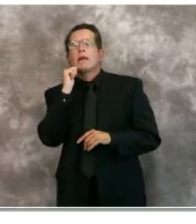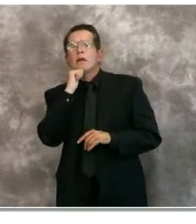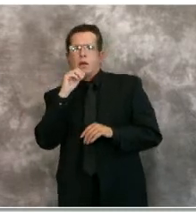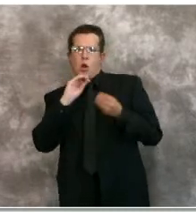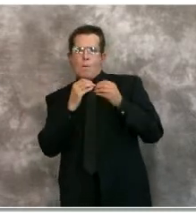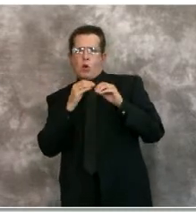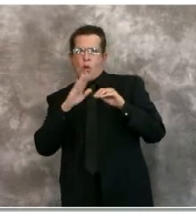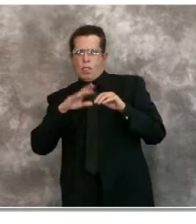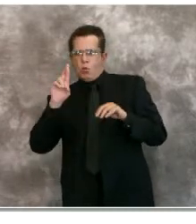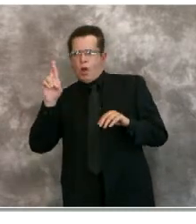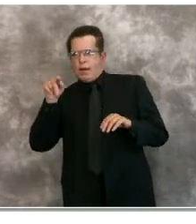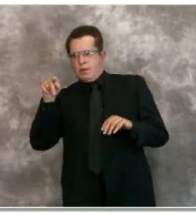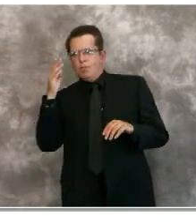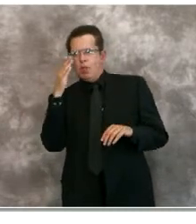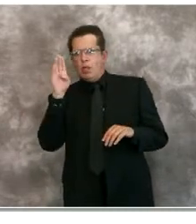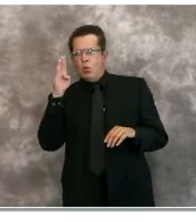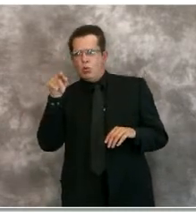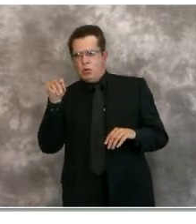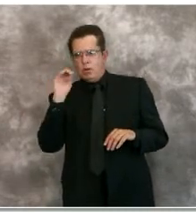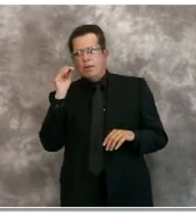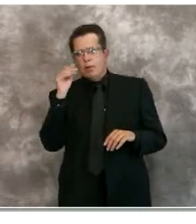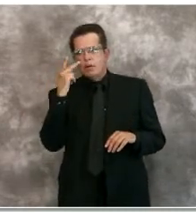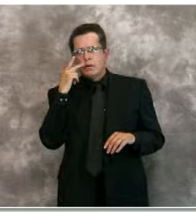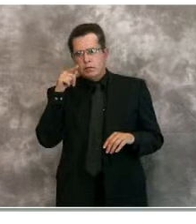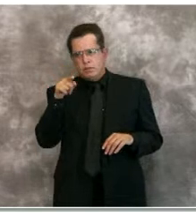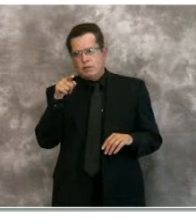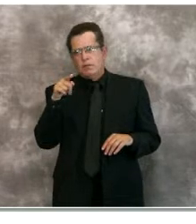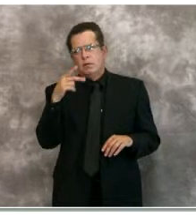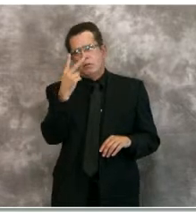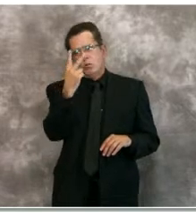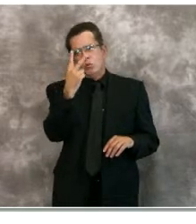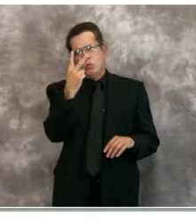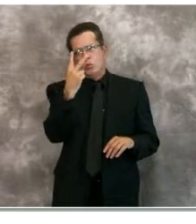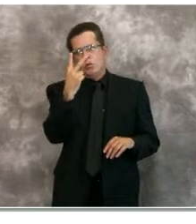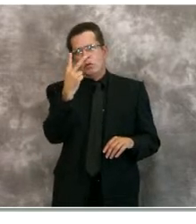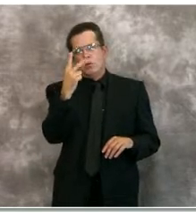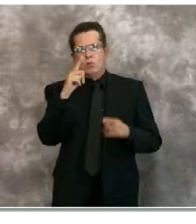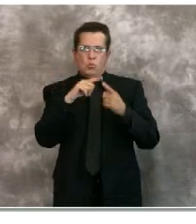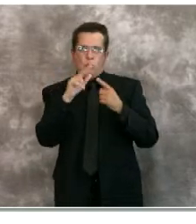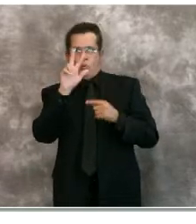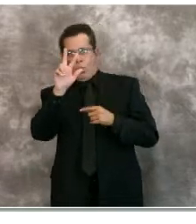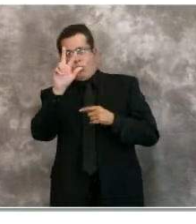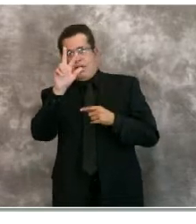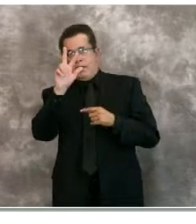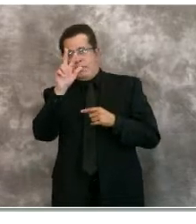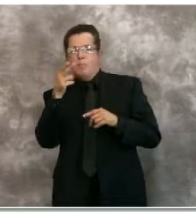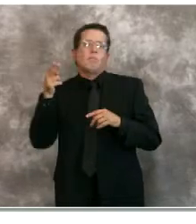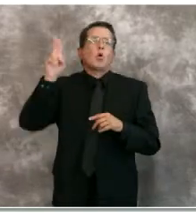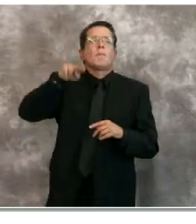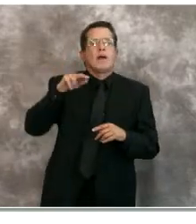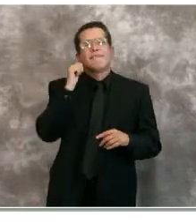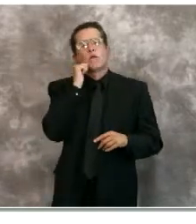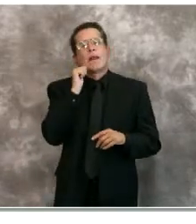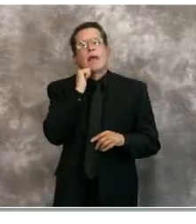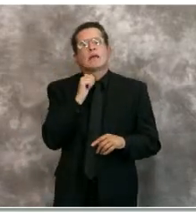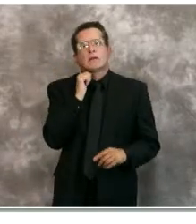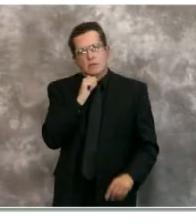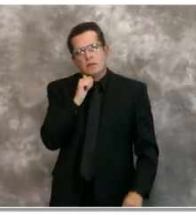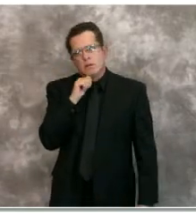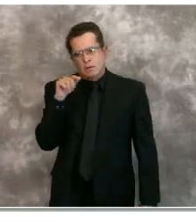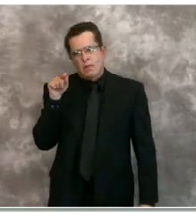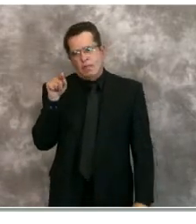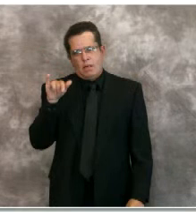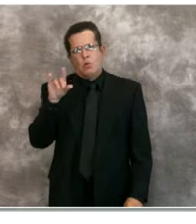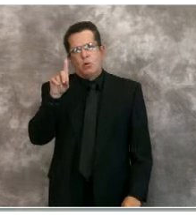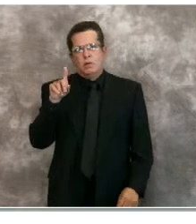of ICU admissions, there's approximately 2 to 3 admissions on a daily basis. And then in